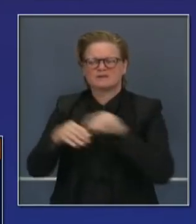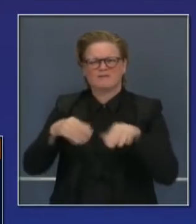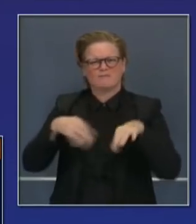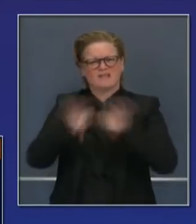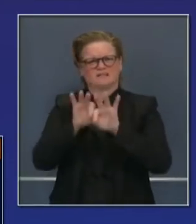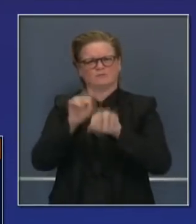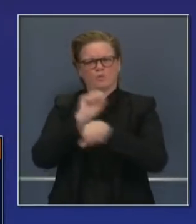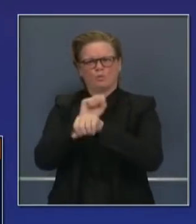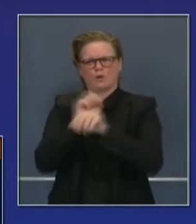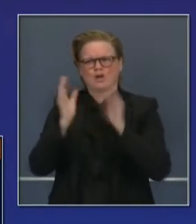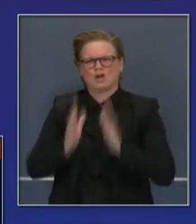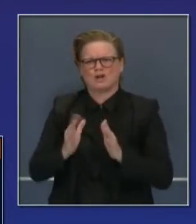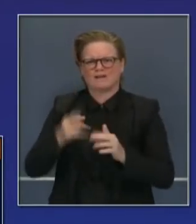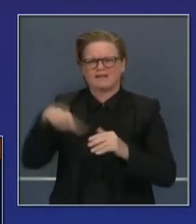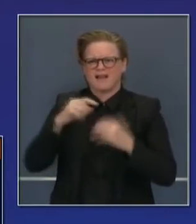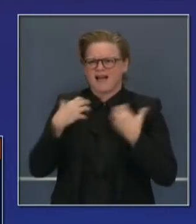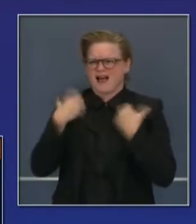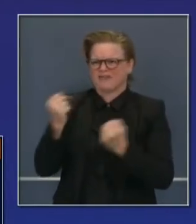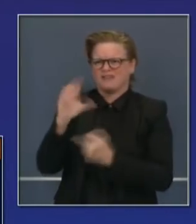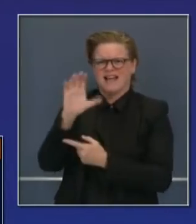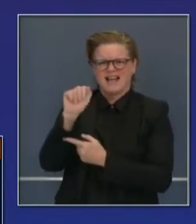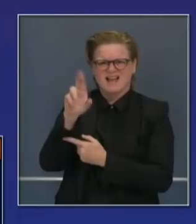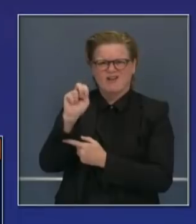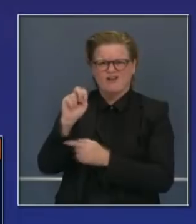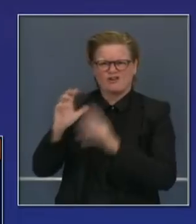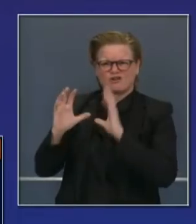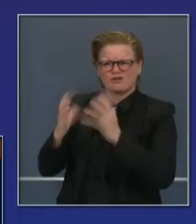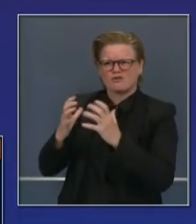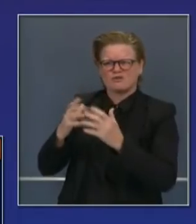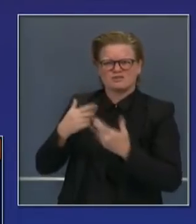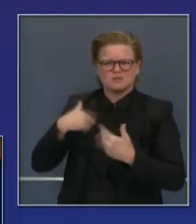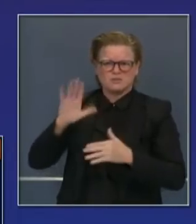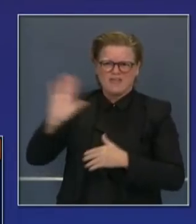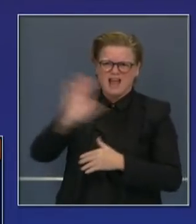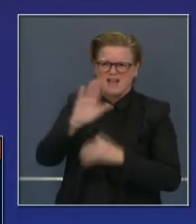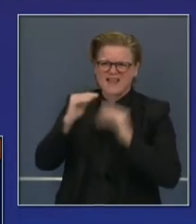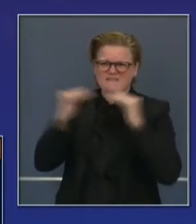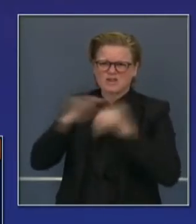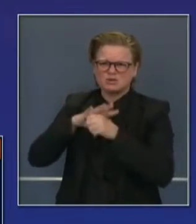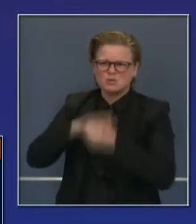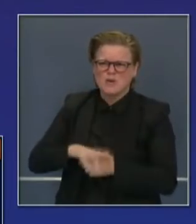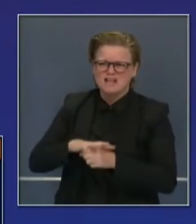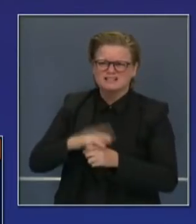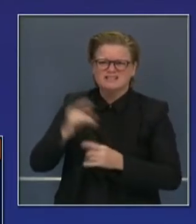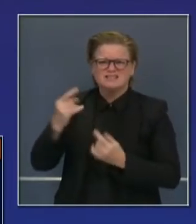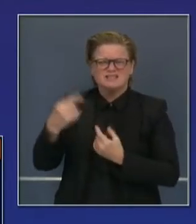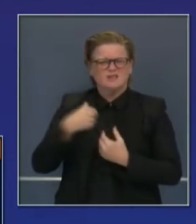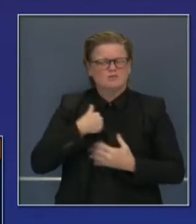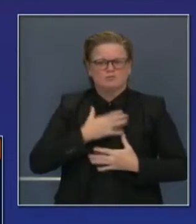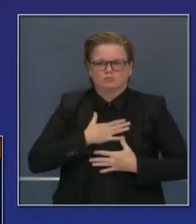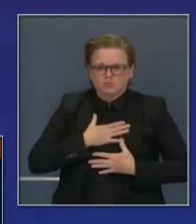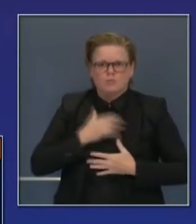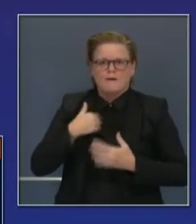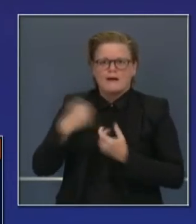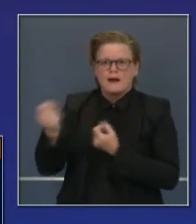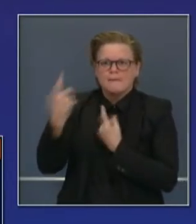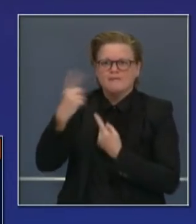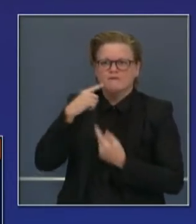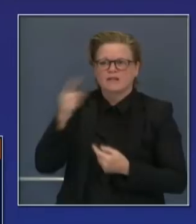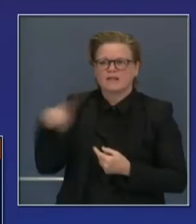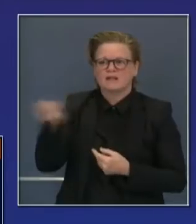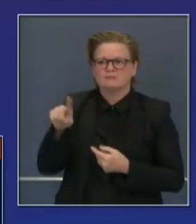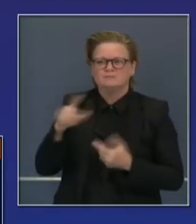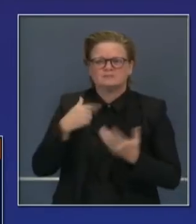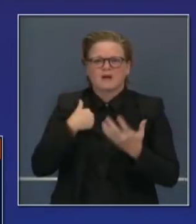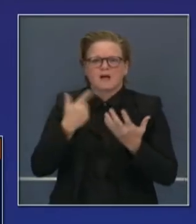about strife, you talk about stress, you talk about the need to be empathetic. We have asked so much